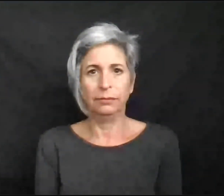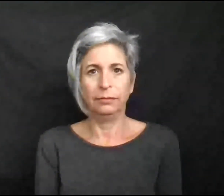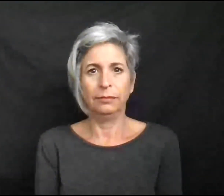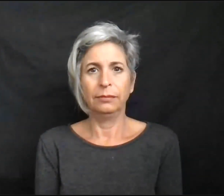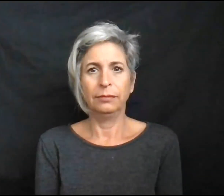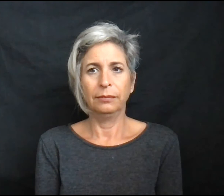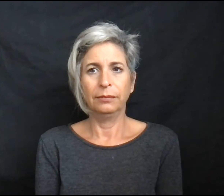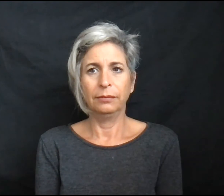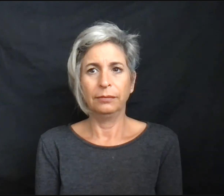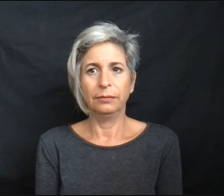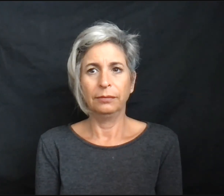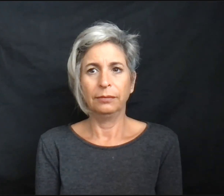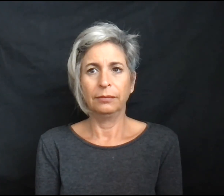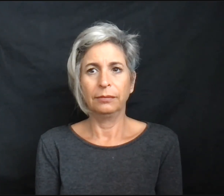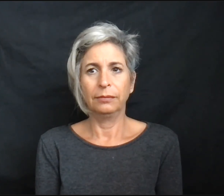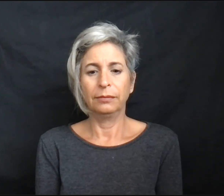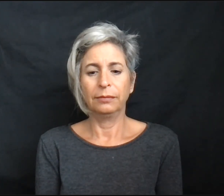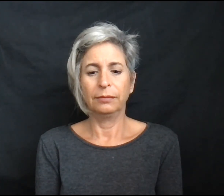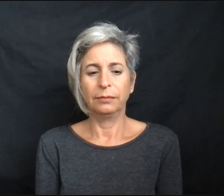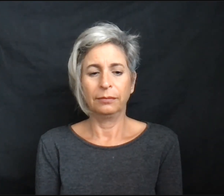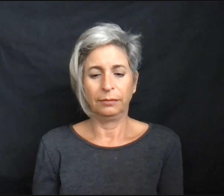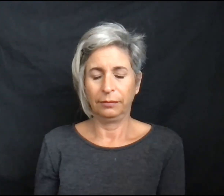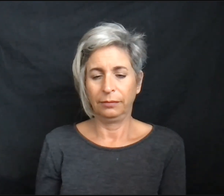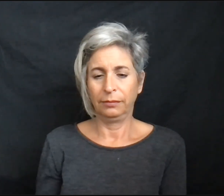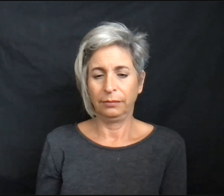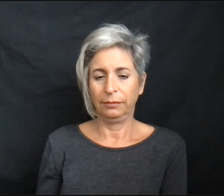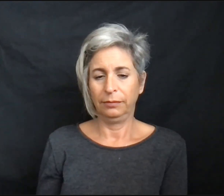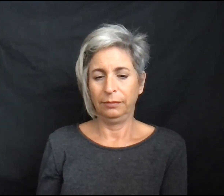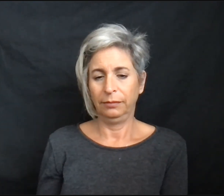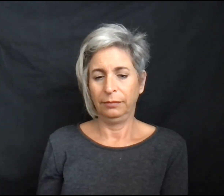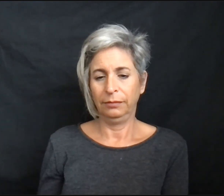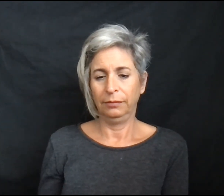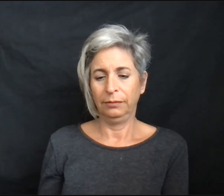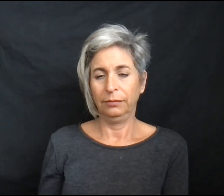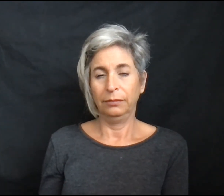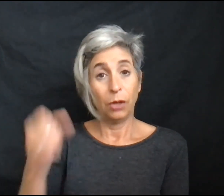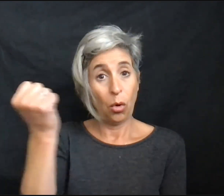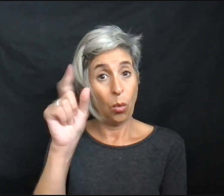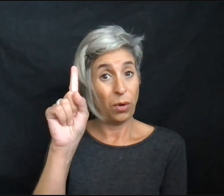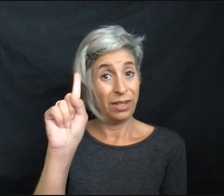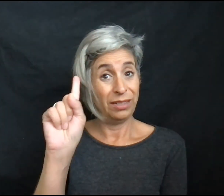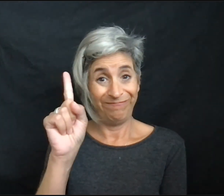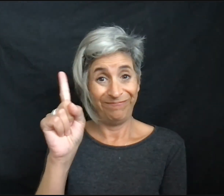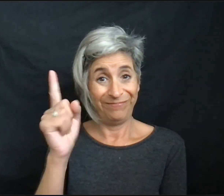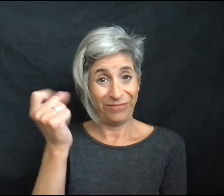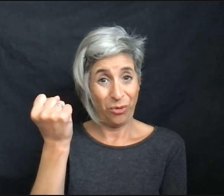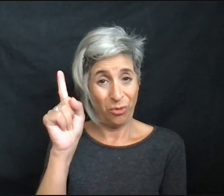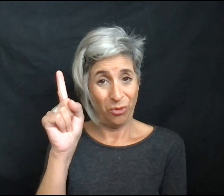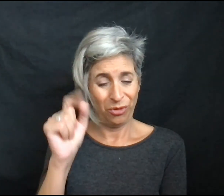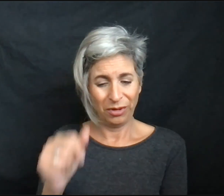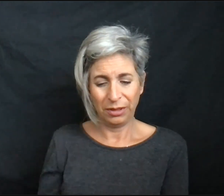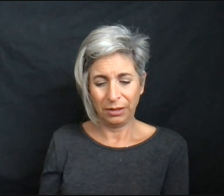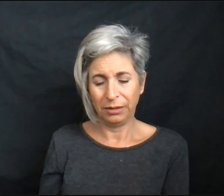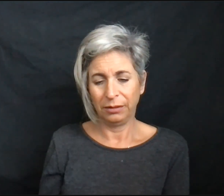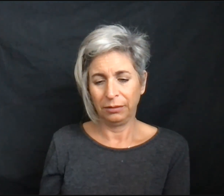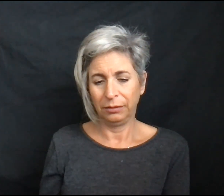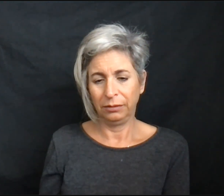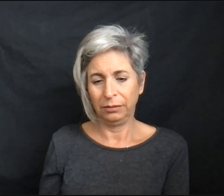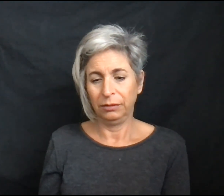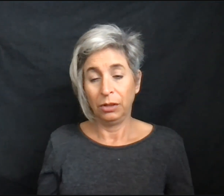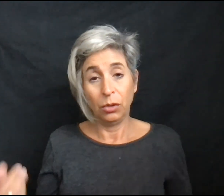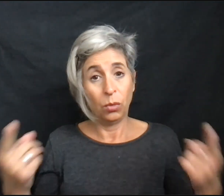Just give me 1 second, folks. While we are getting